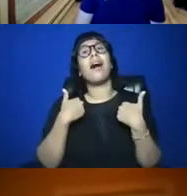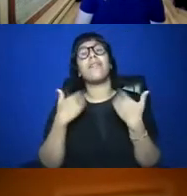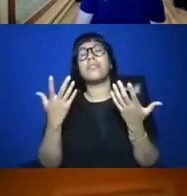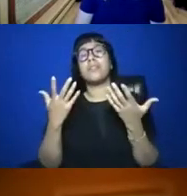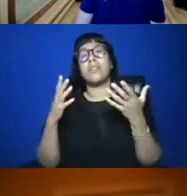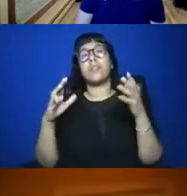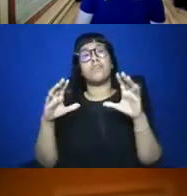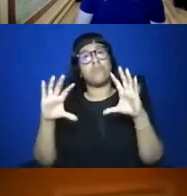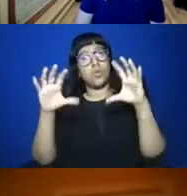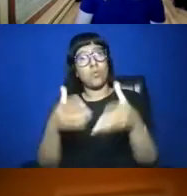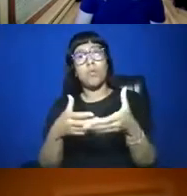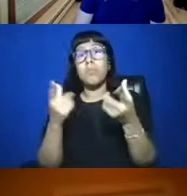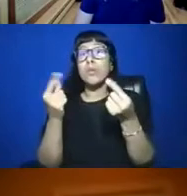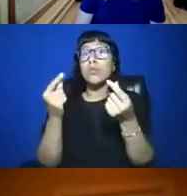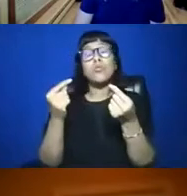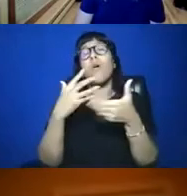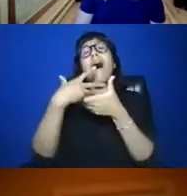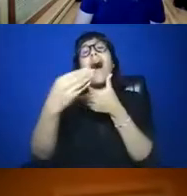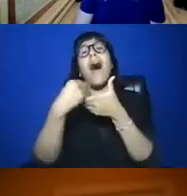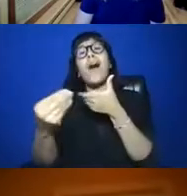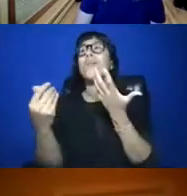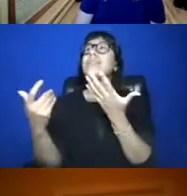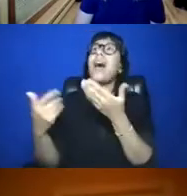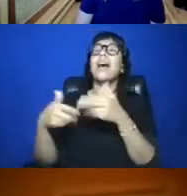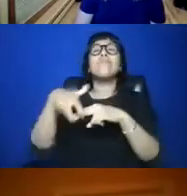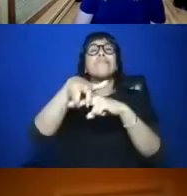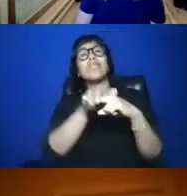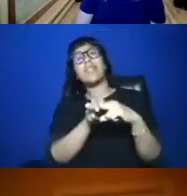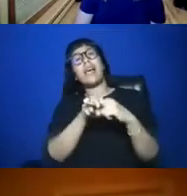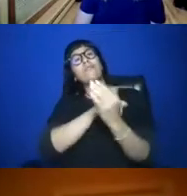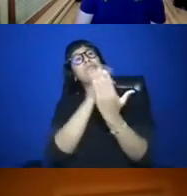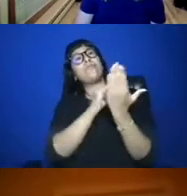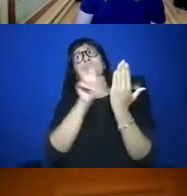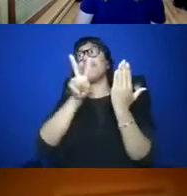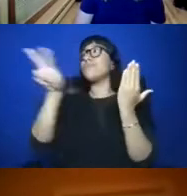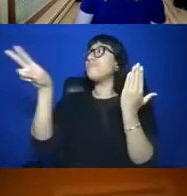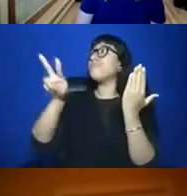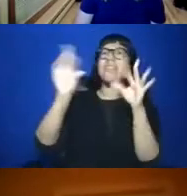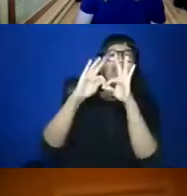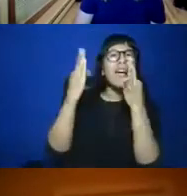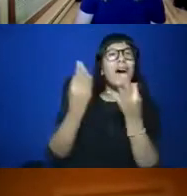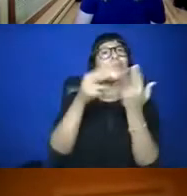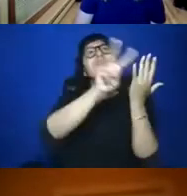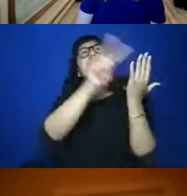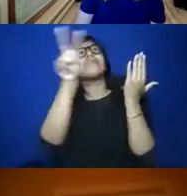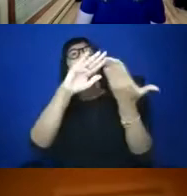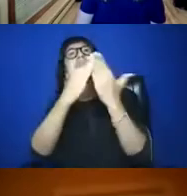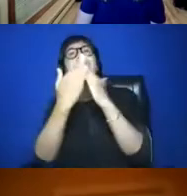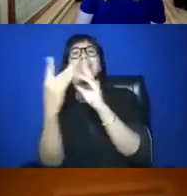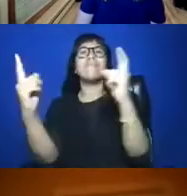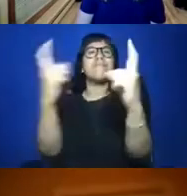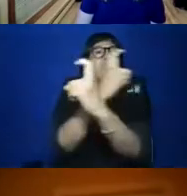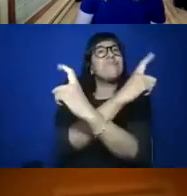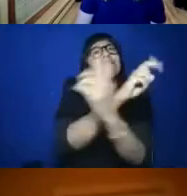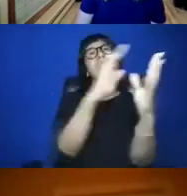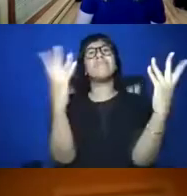draw the community members, draw my neighbors and my families, and draw anyone who came